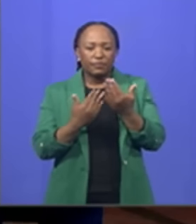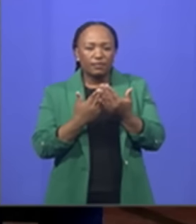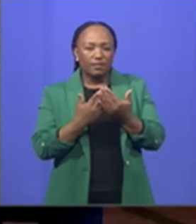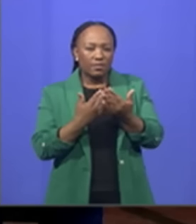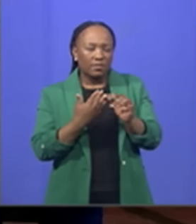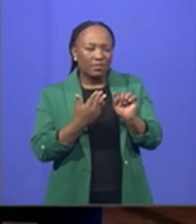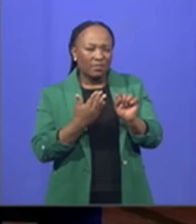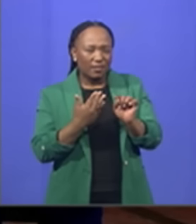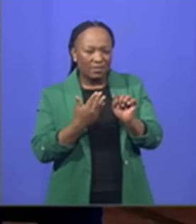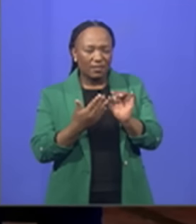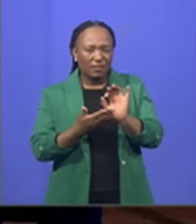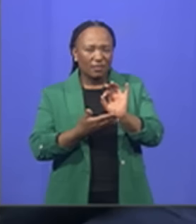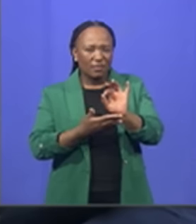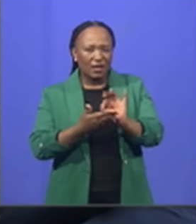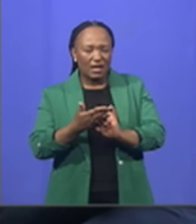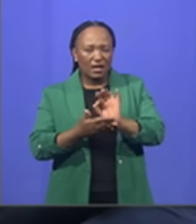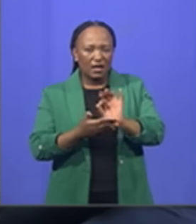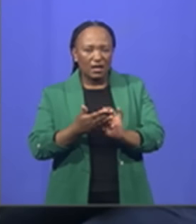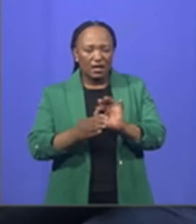bakgethi ba rena ba tloa ba hwetša